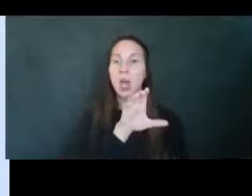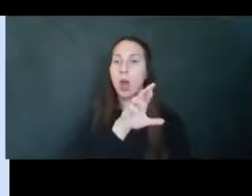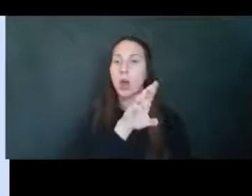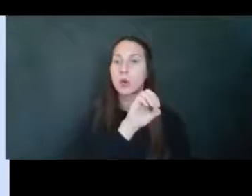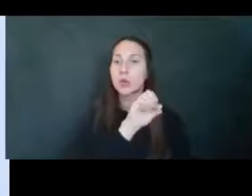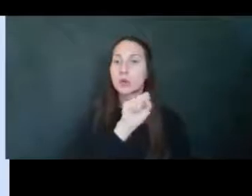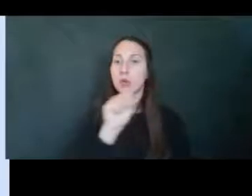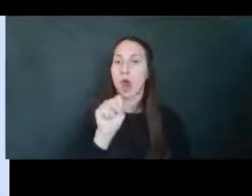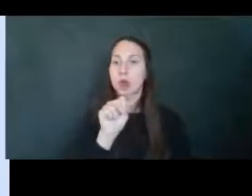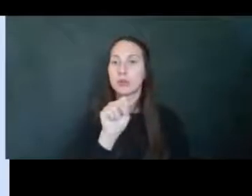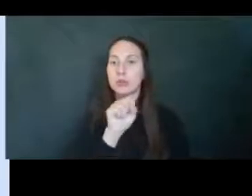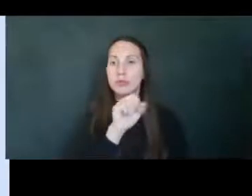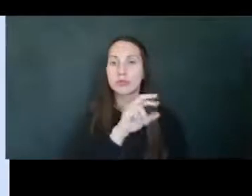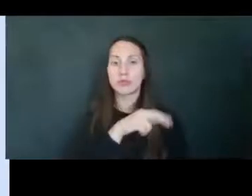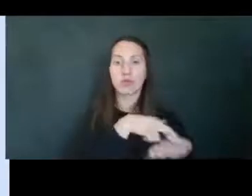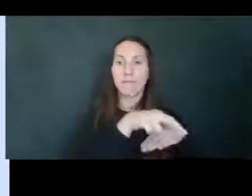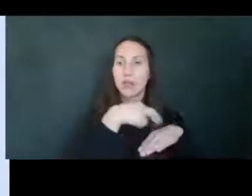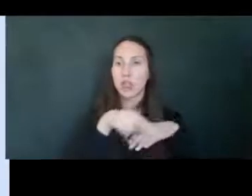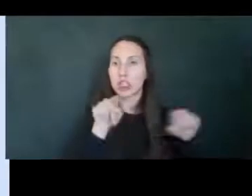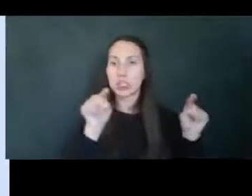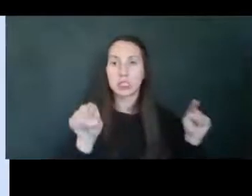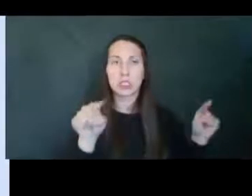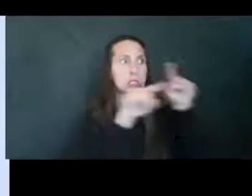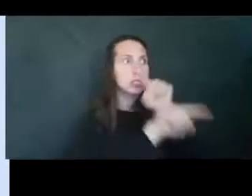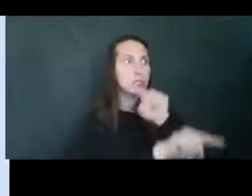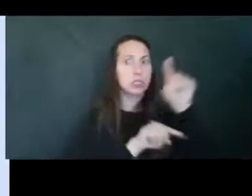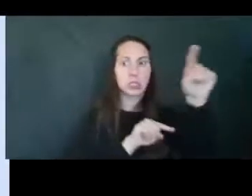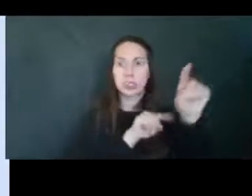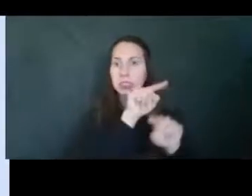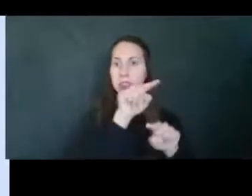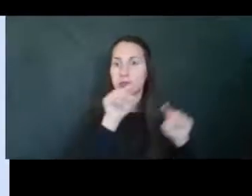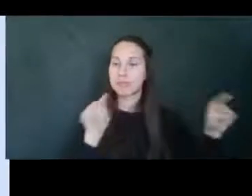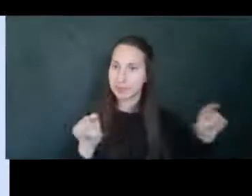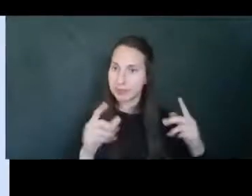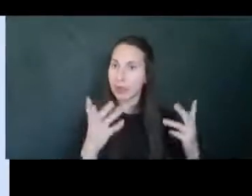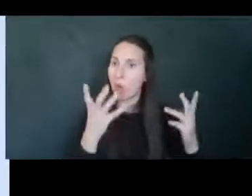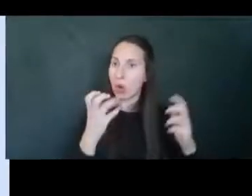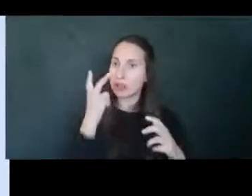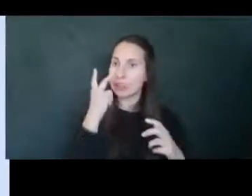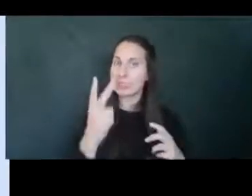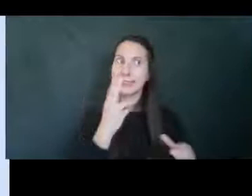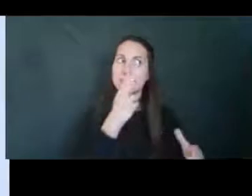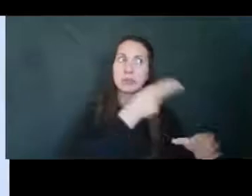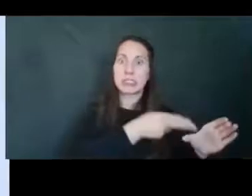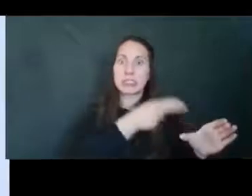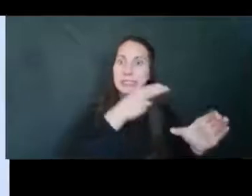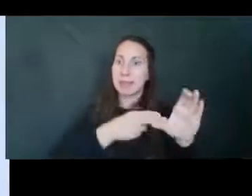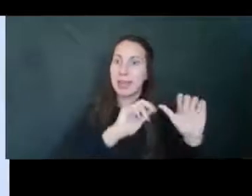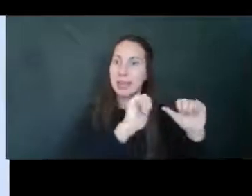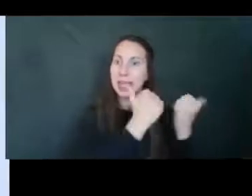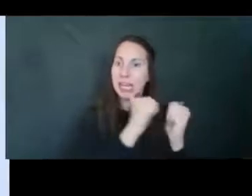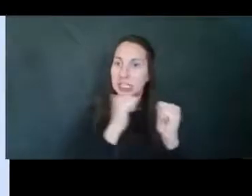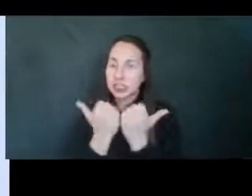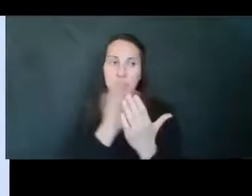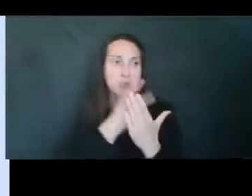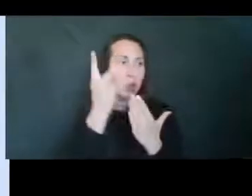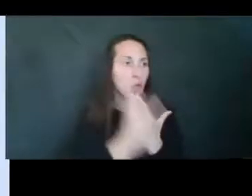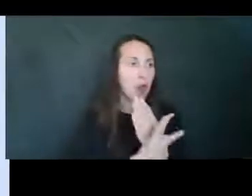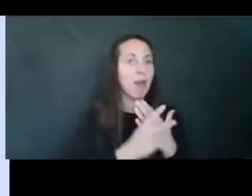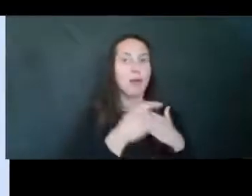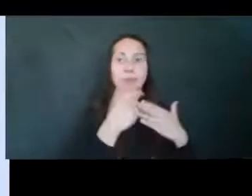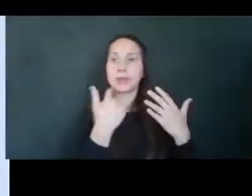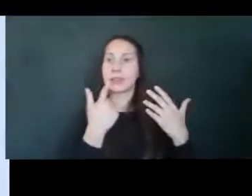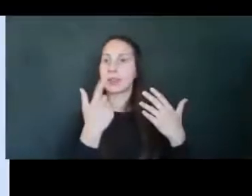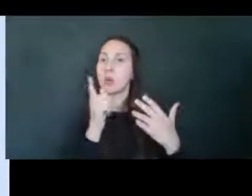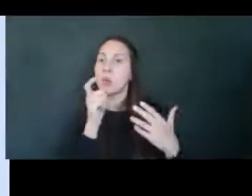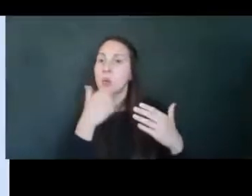the participants, you know, participating agencies and programs, you know, that in fact Hamir Cause was sending people to them.